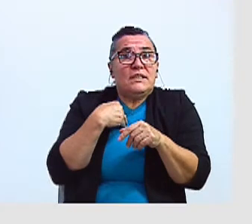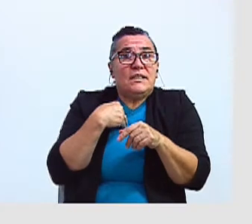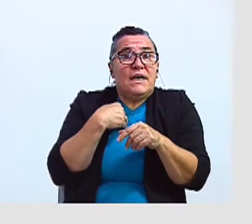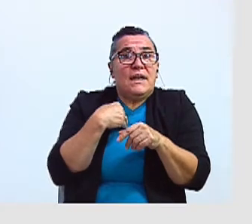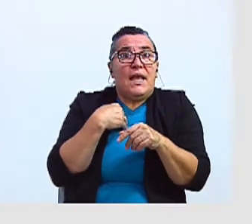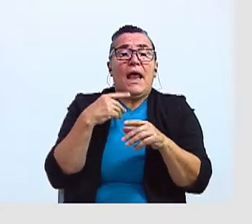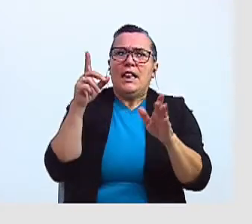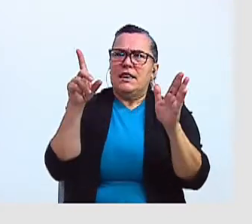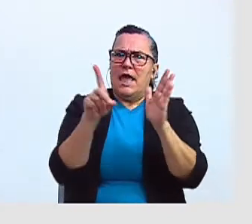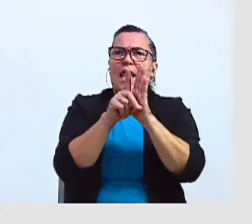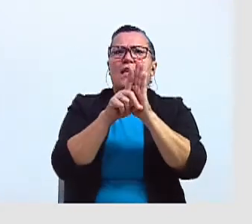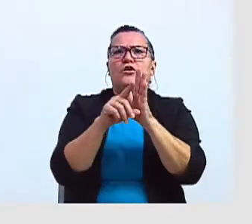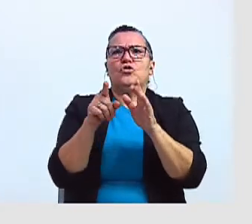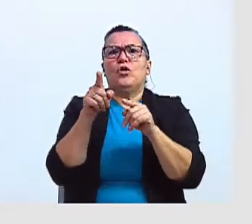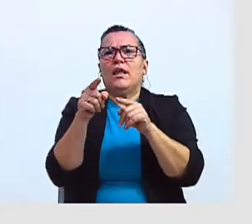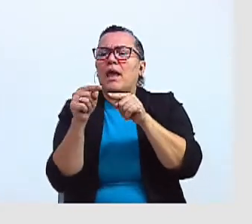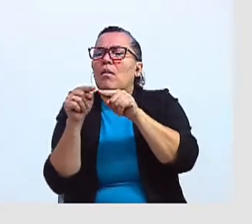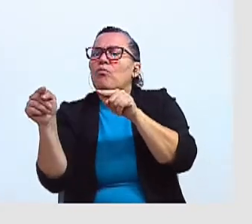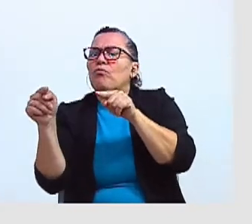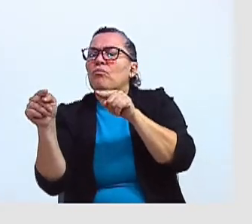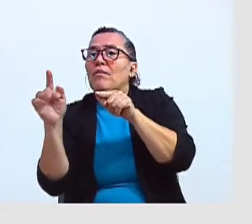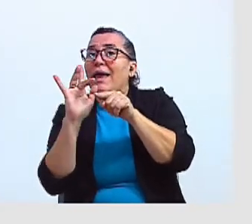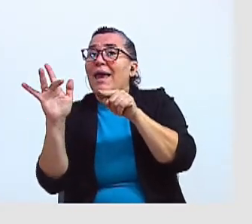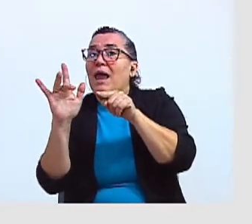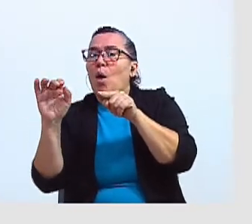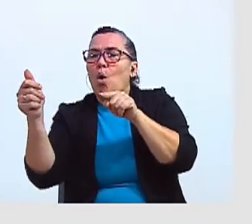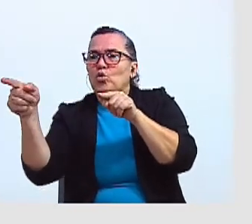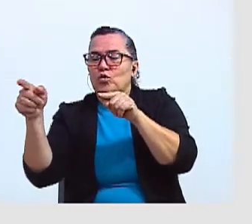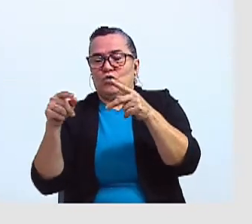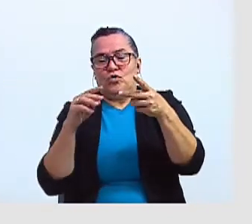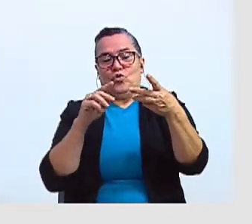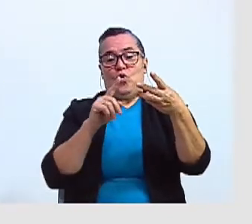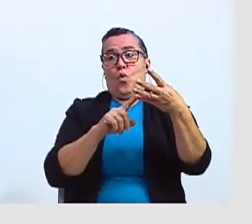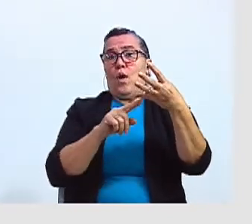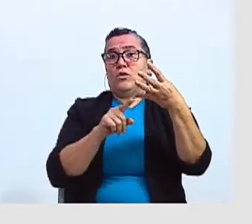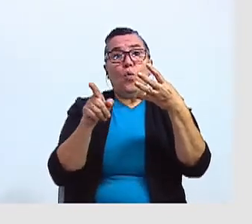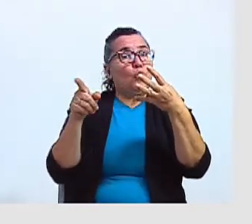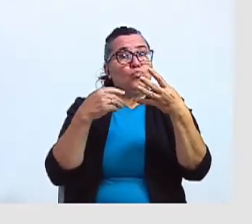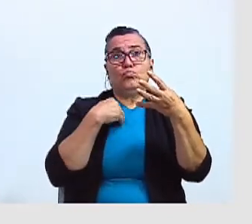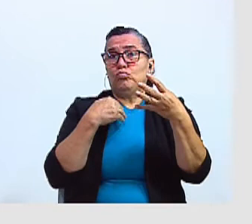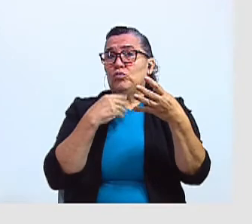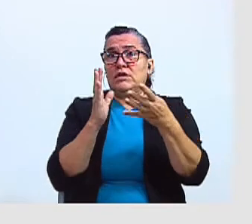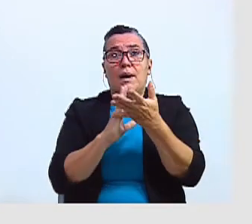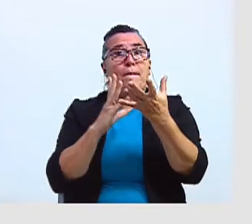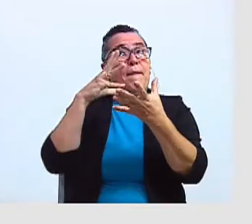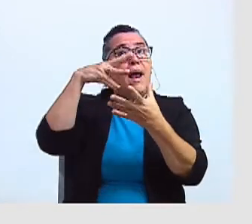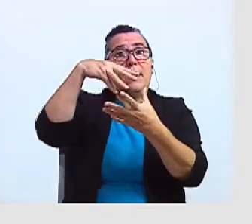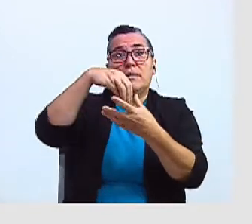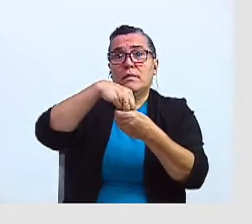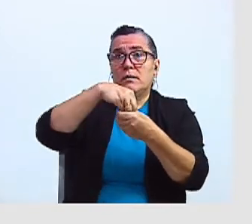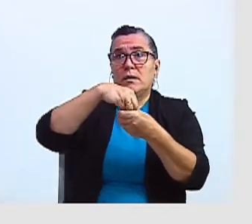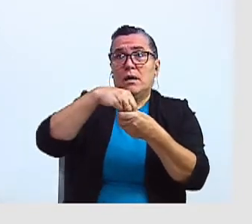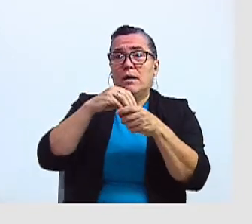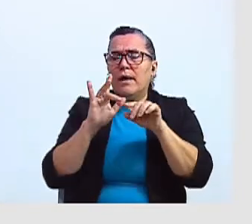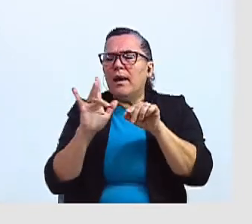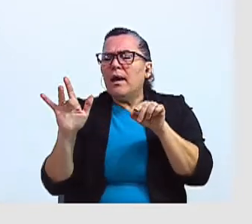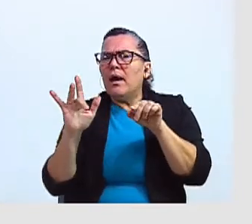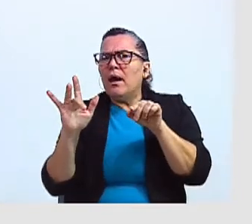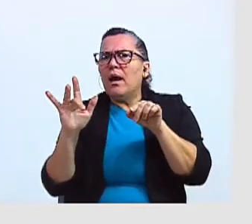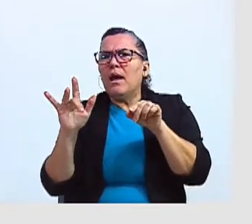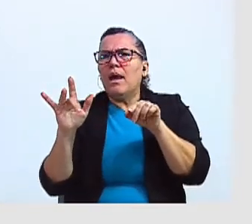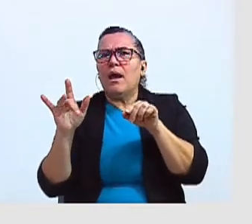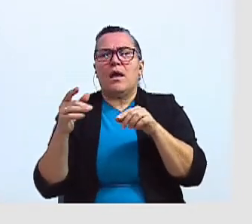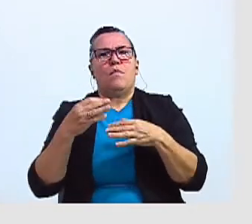to others. Number 4, you don't have to be part of the. It is important to value